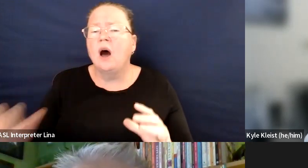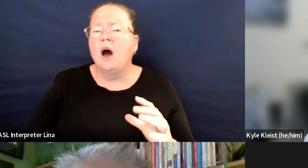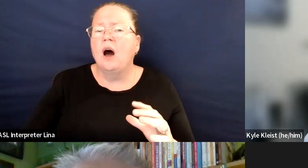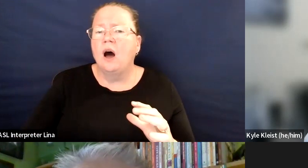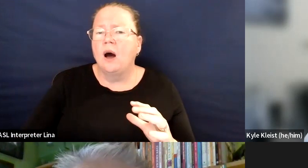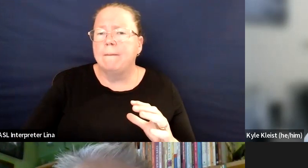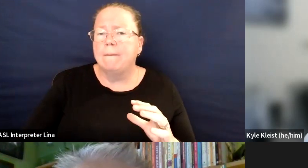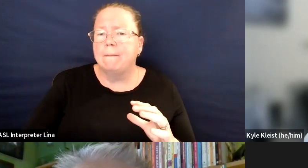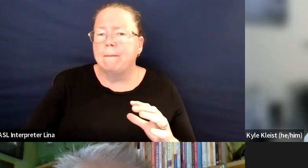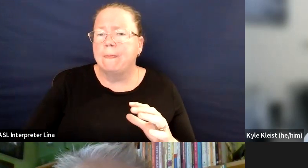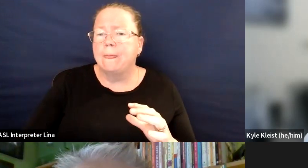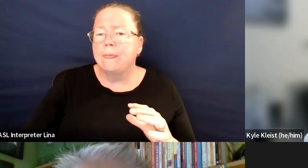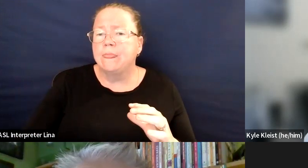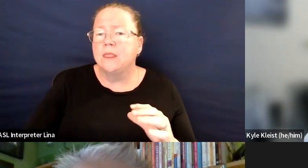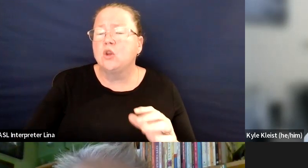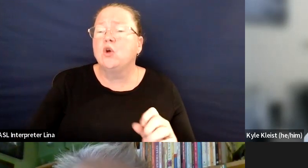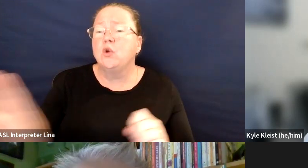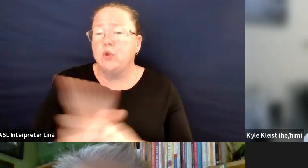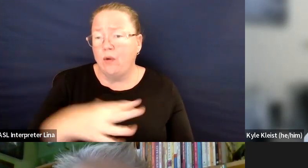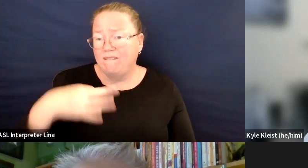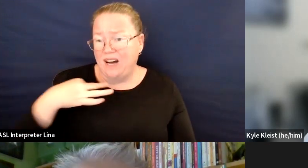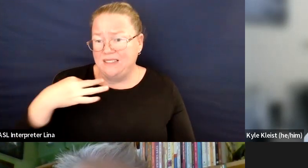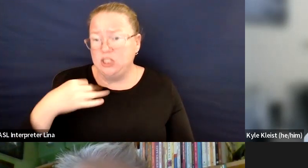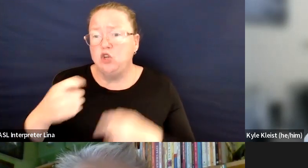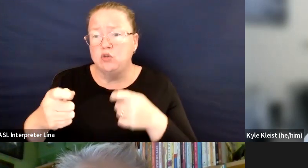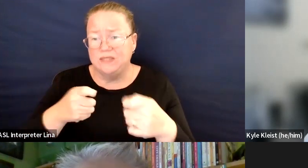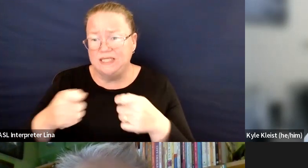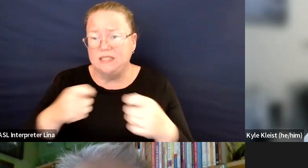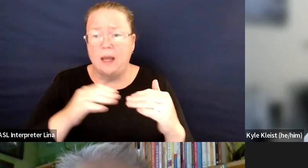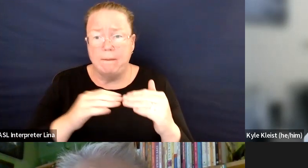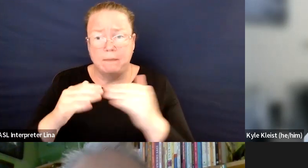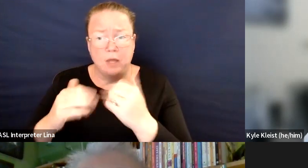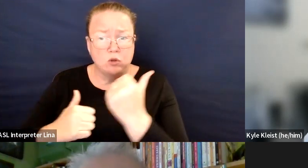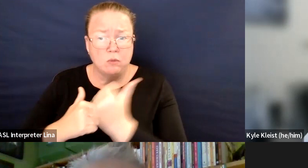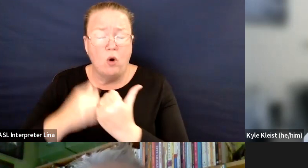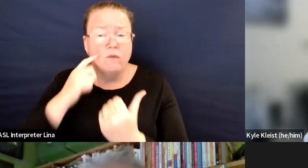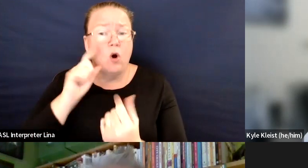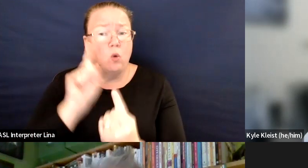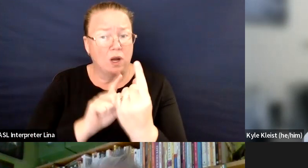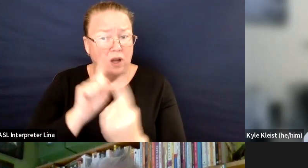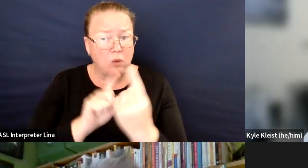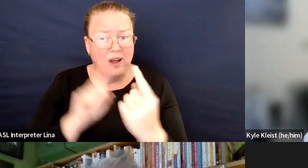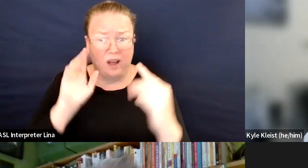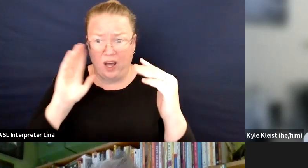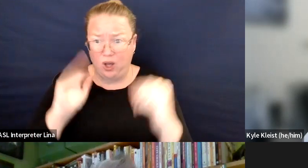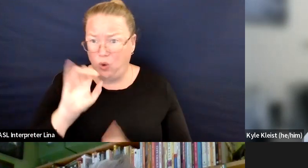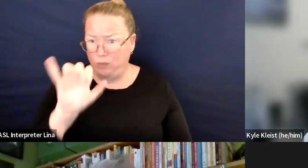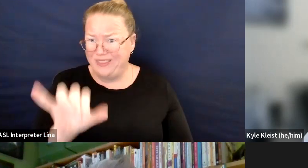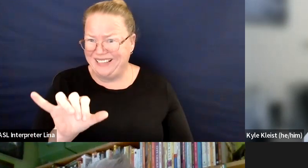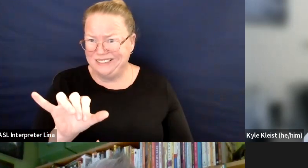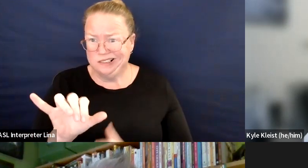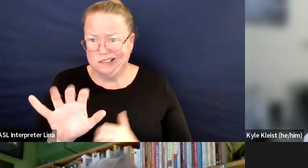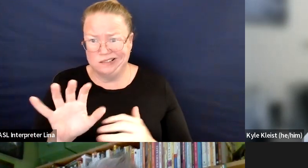Use volunteers to facilitate peer support for one-on-one? I hope that's the right end